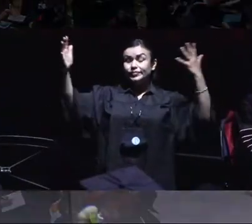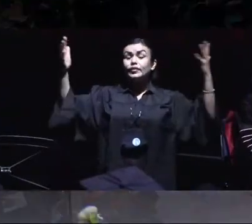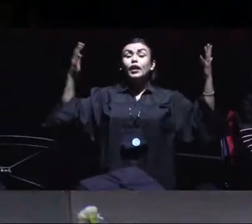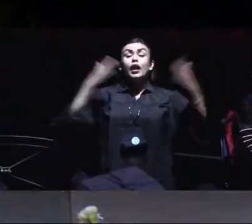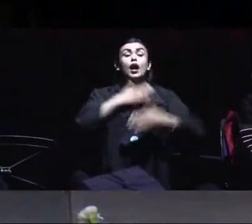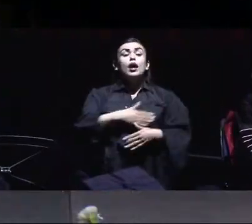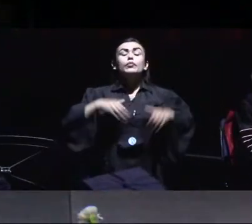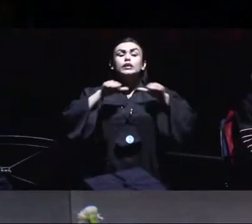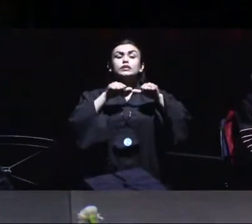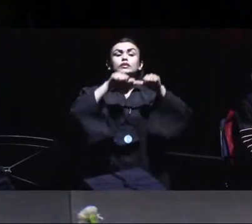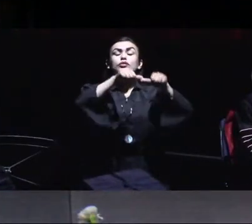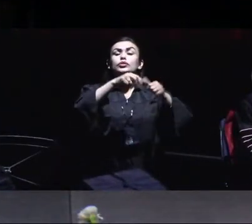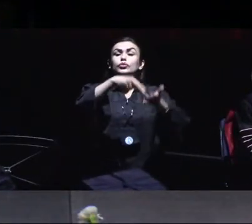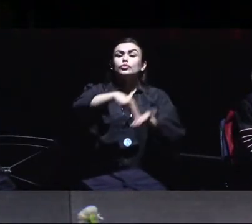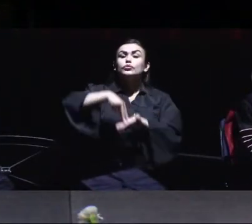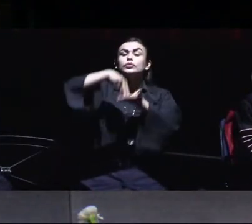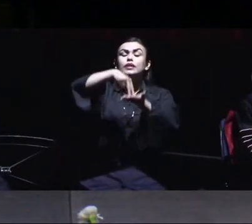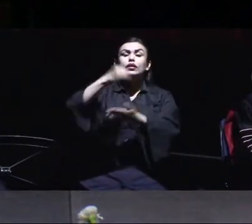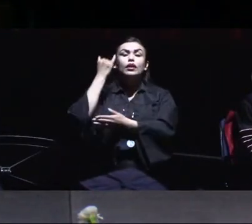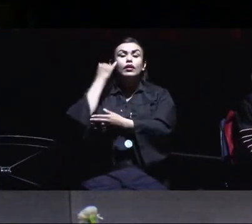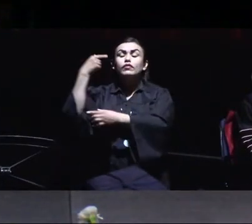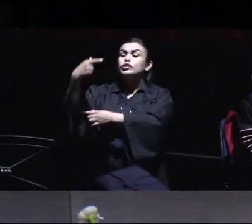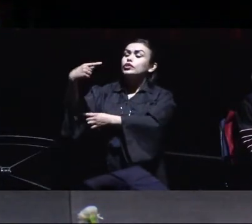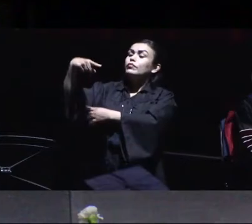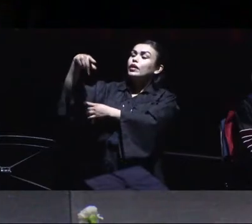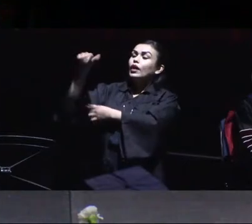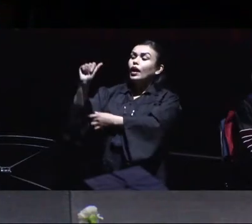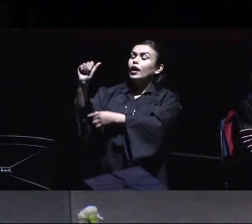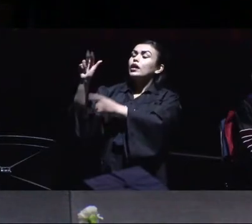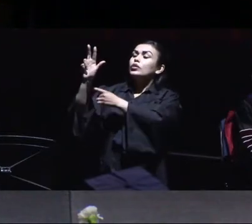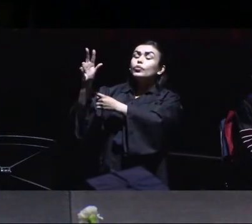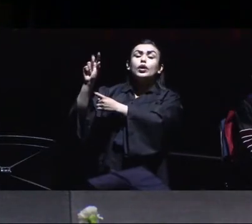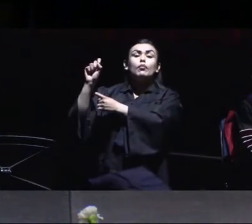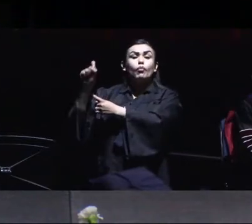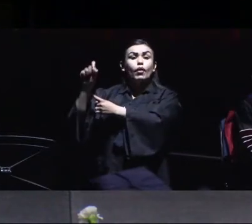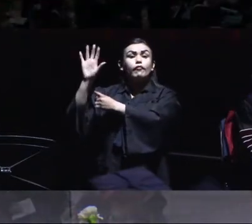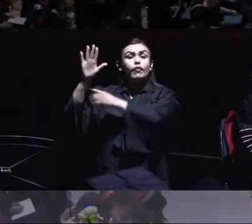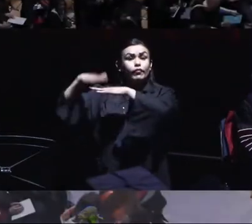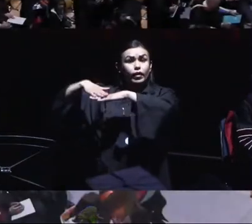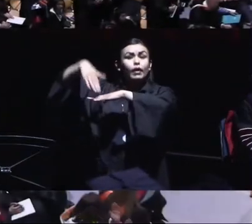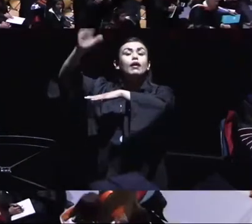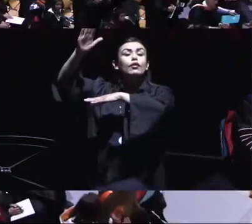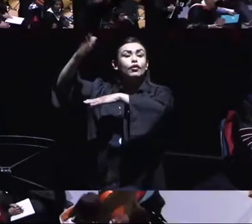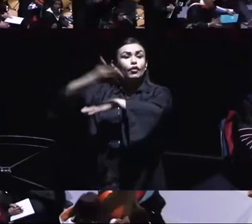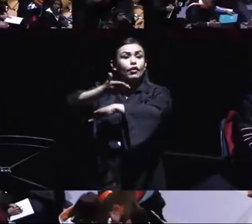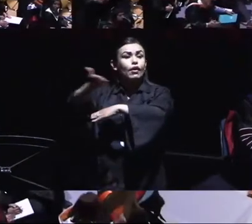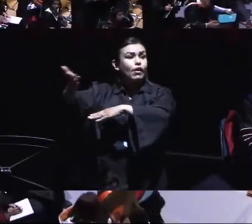Please remain standing if your GPA is a 3.5 or higher.